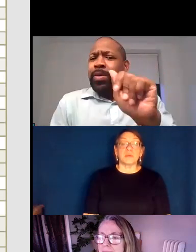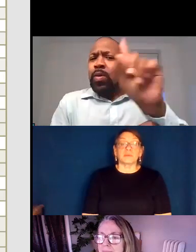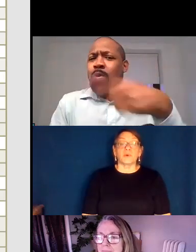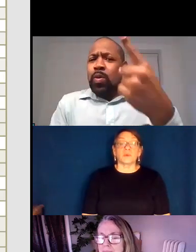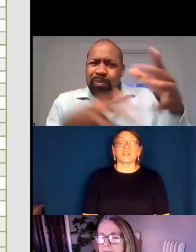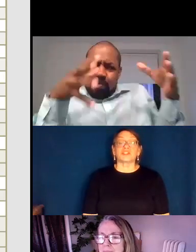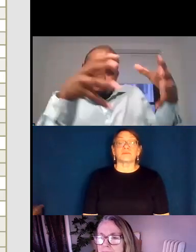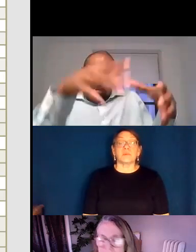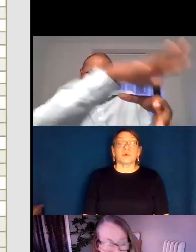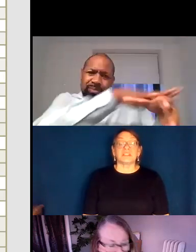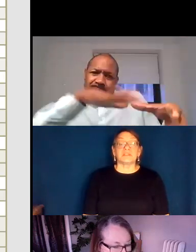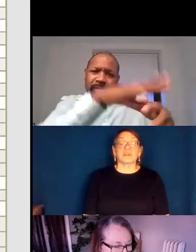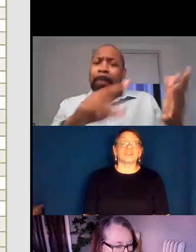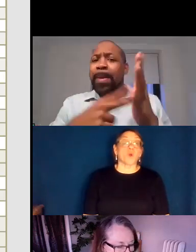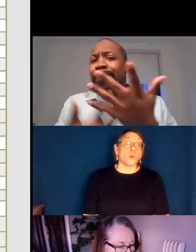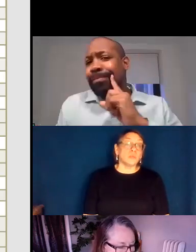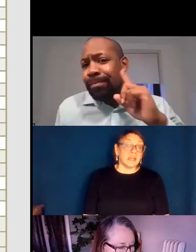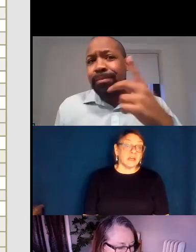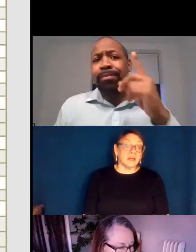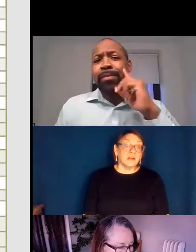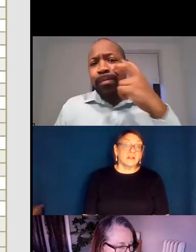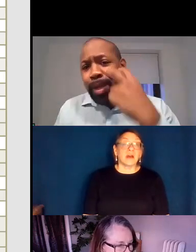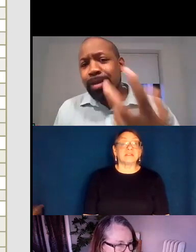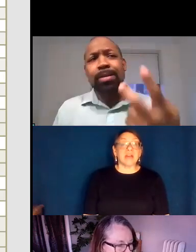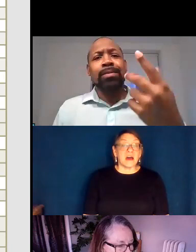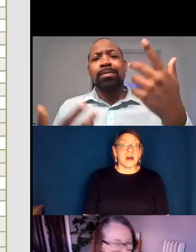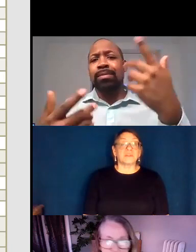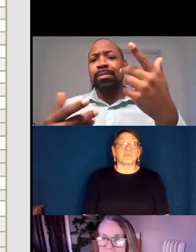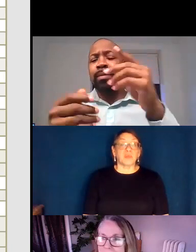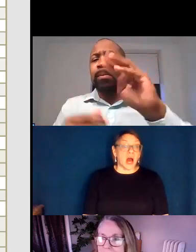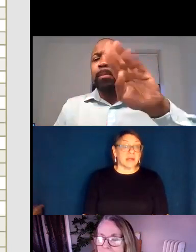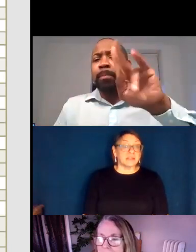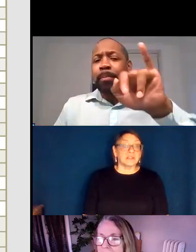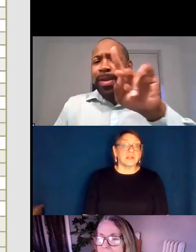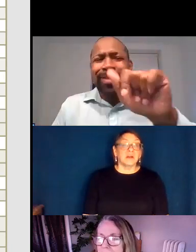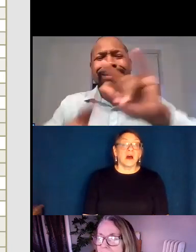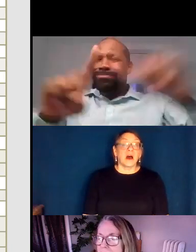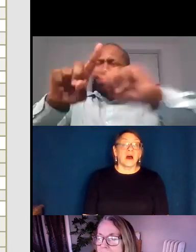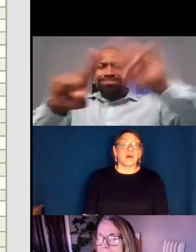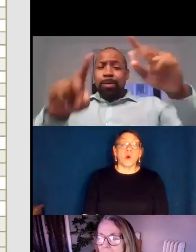want to be able to focus on just people with disabilities only, like deaf, blind,